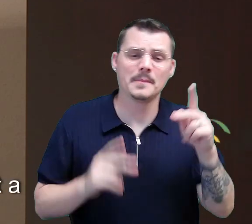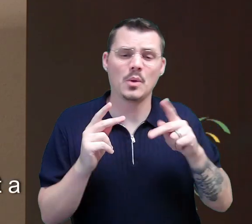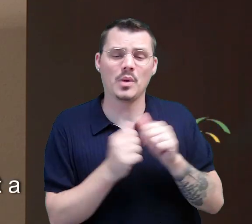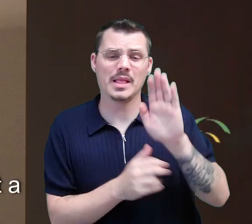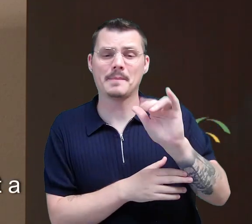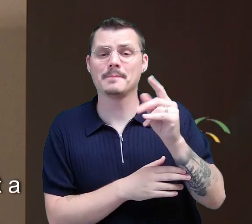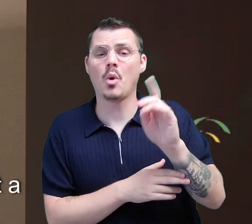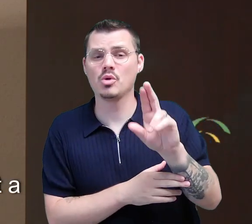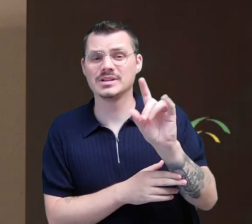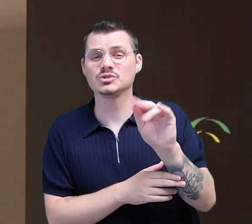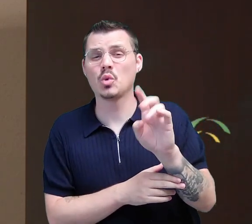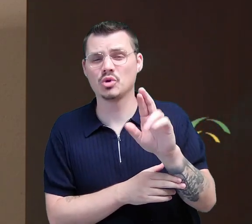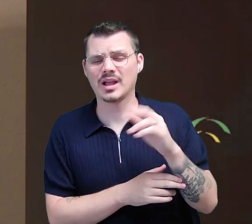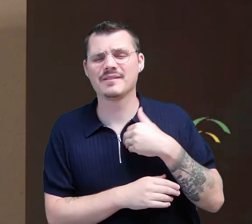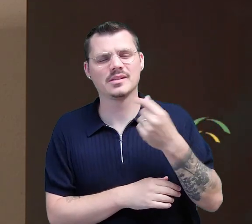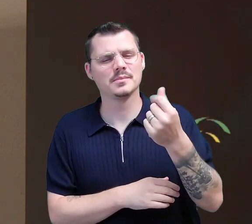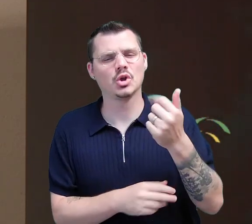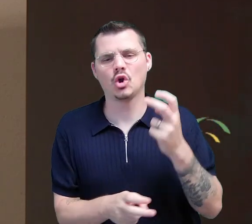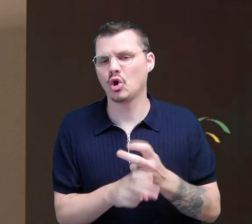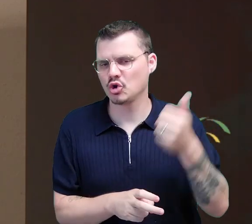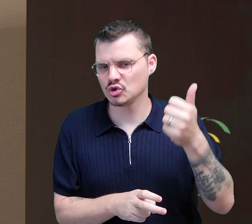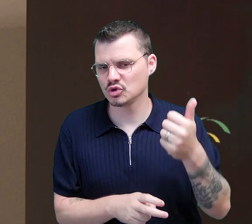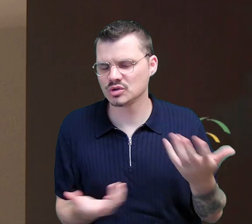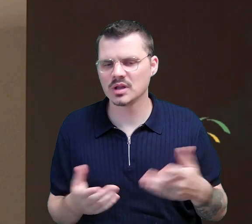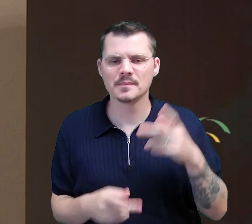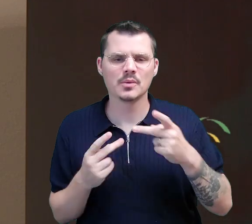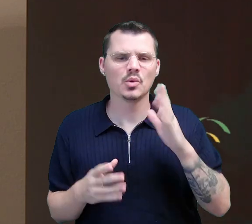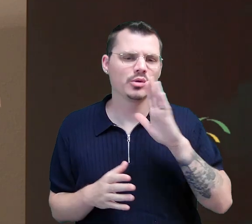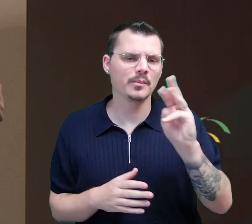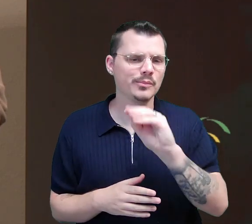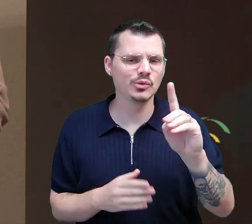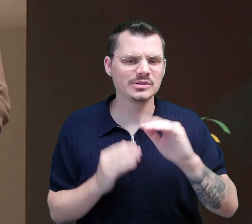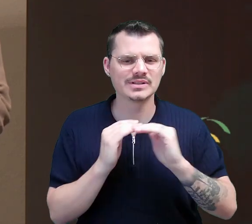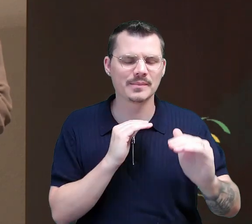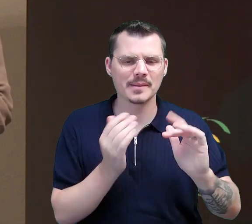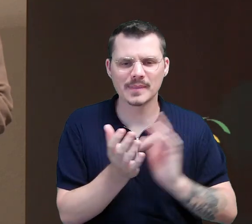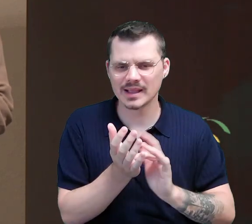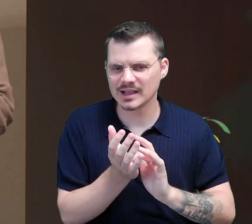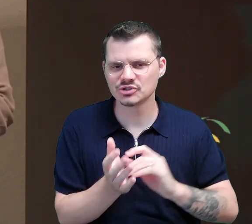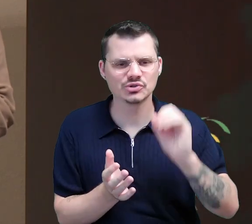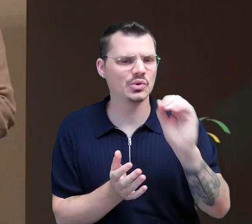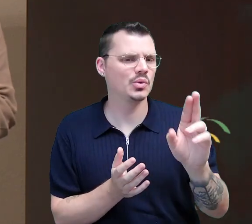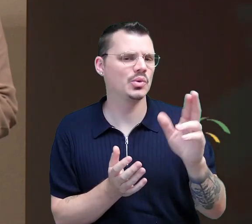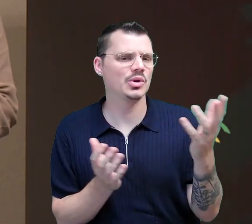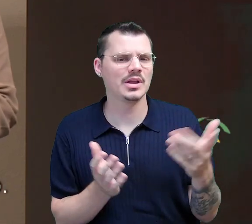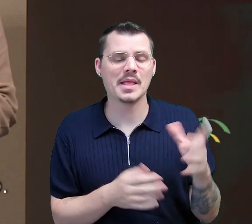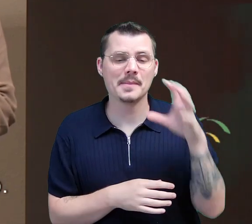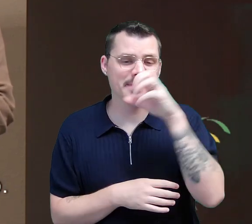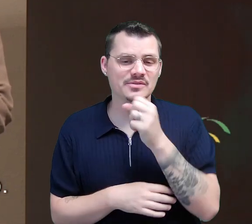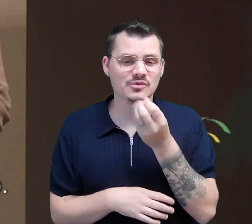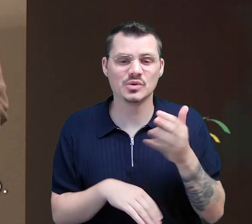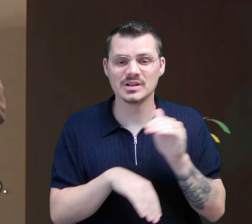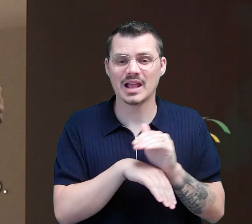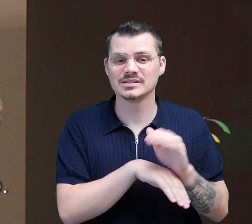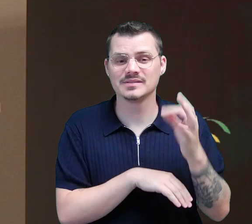People with bipolar disorder have it a little harder. People go off their mood-stabilizing medicines, or they miss a